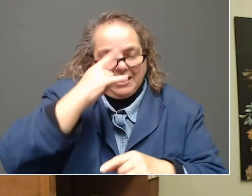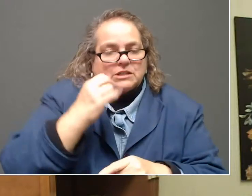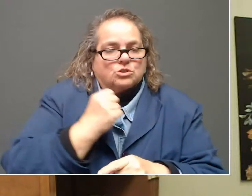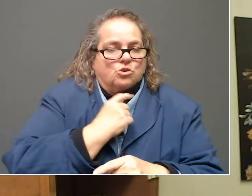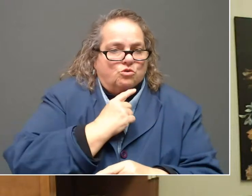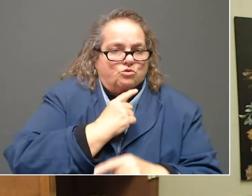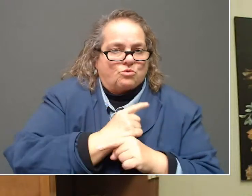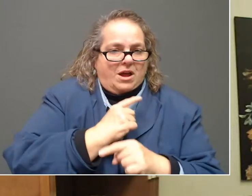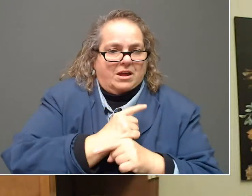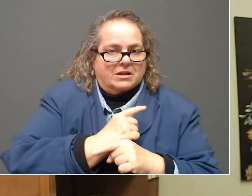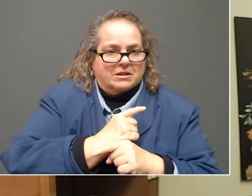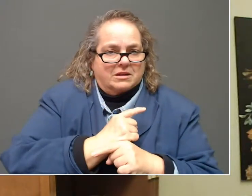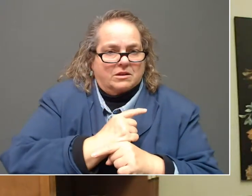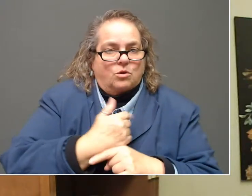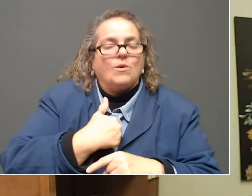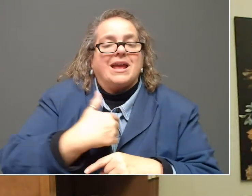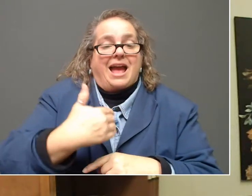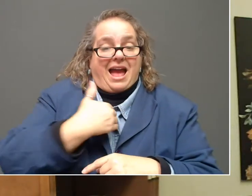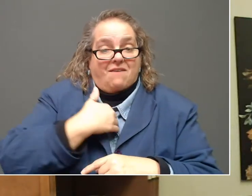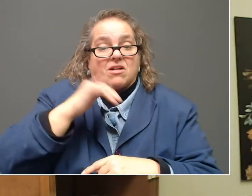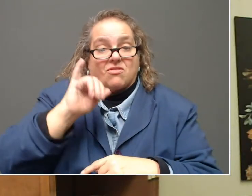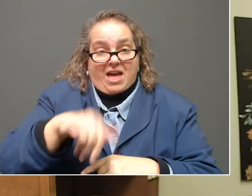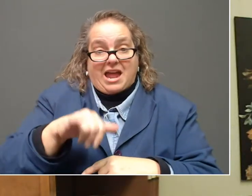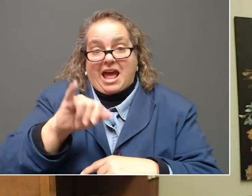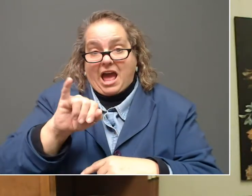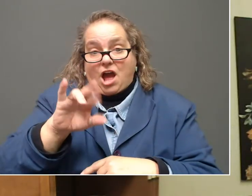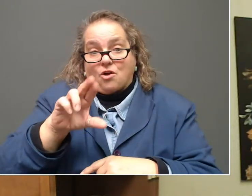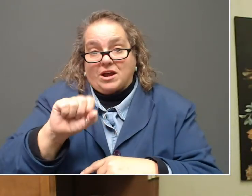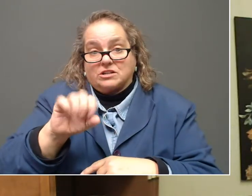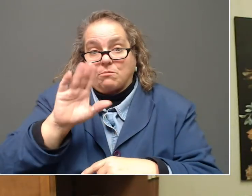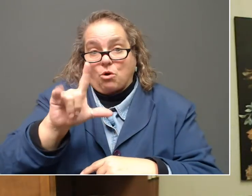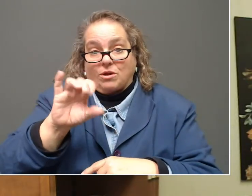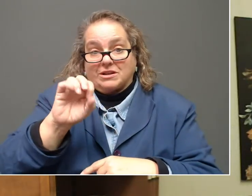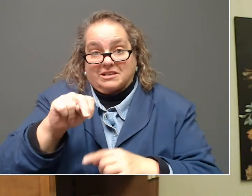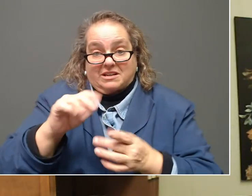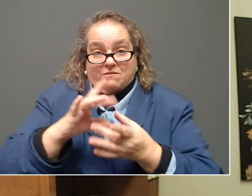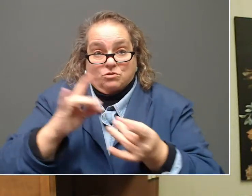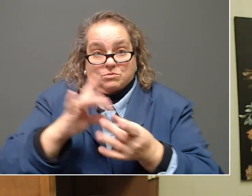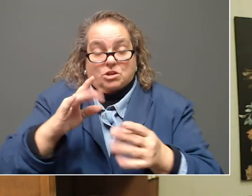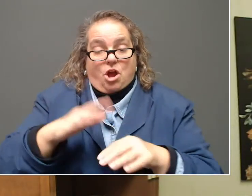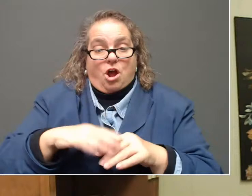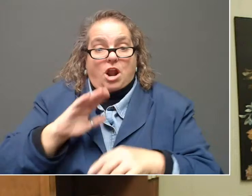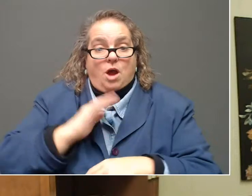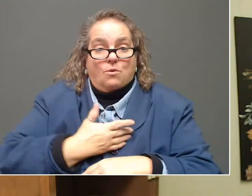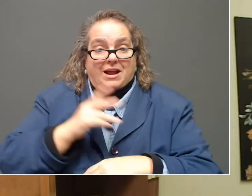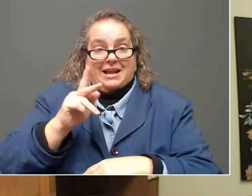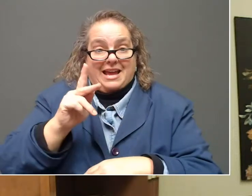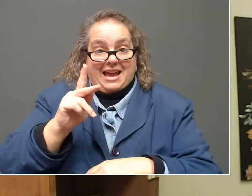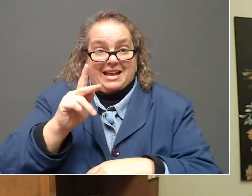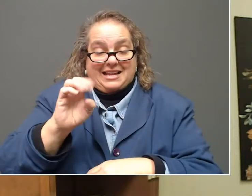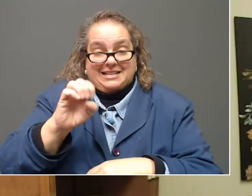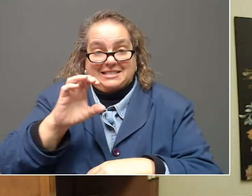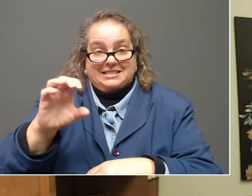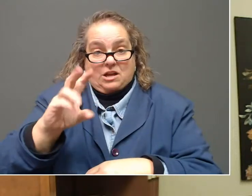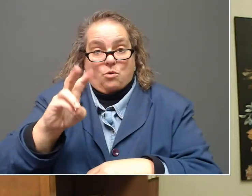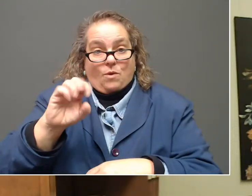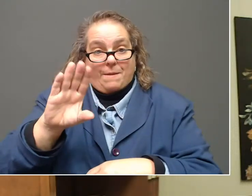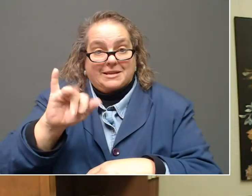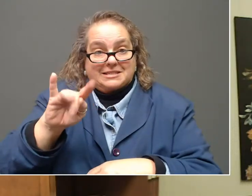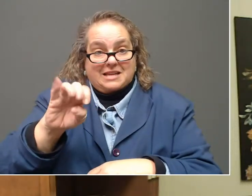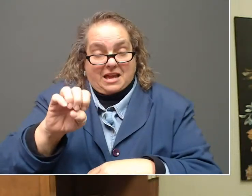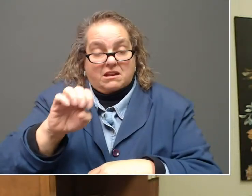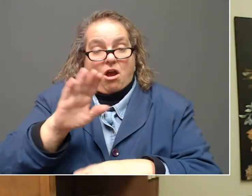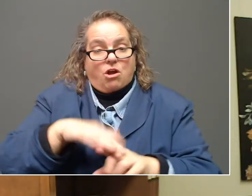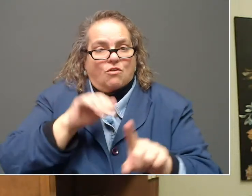1099? Again, we still encourage you to look at that as soon as you get it so we can correct that for you. But